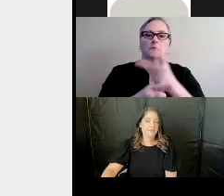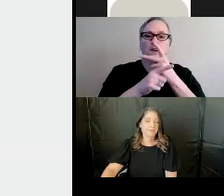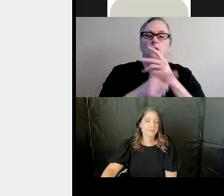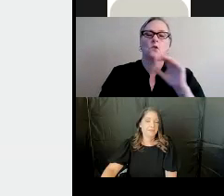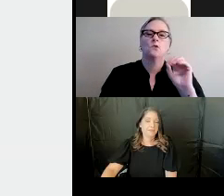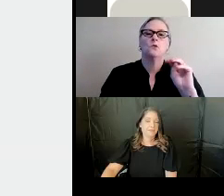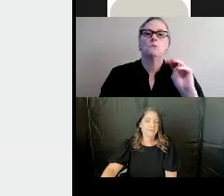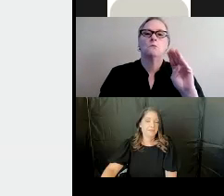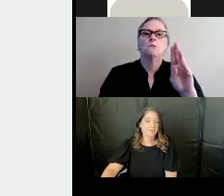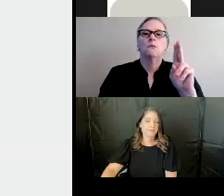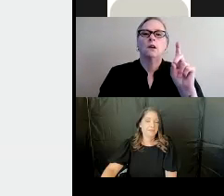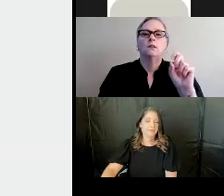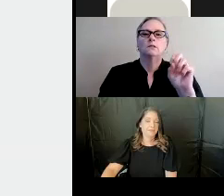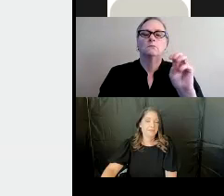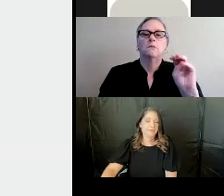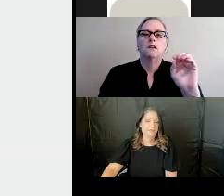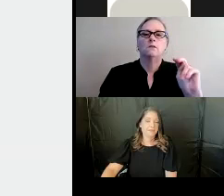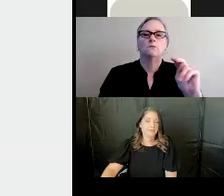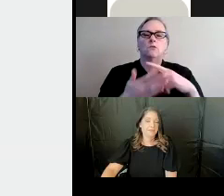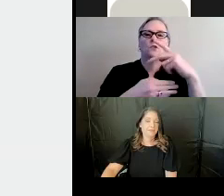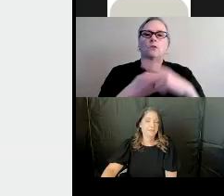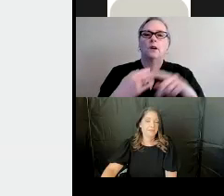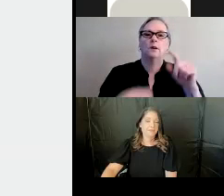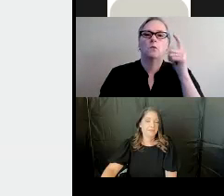and the crisis line at